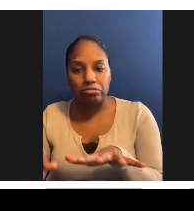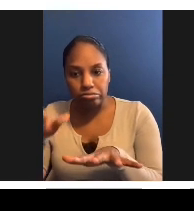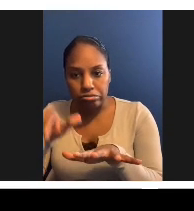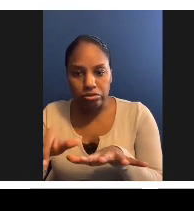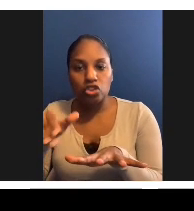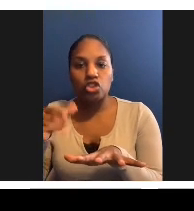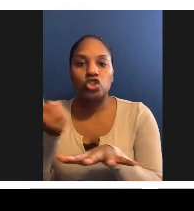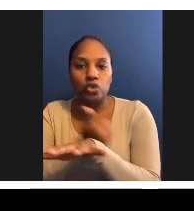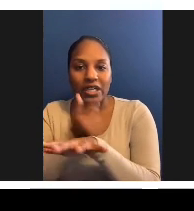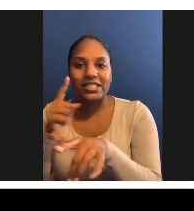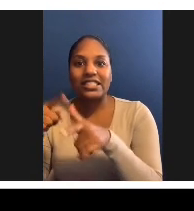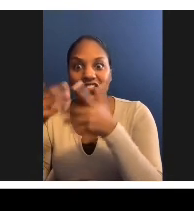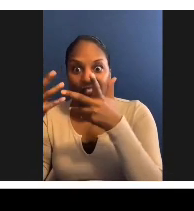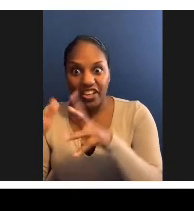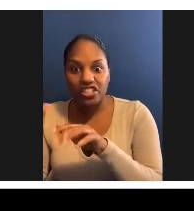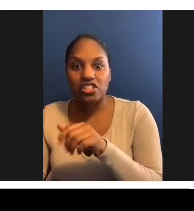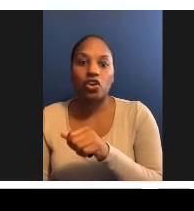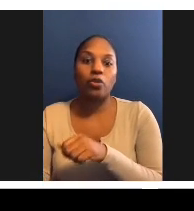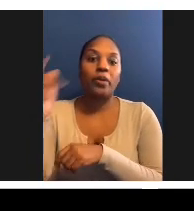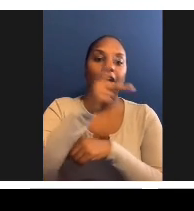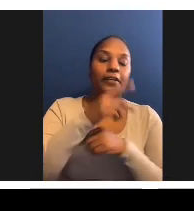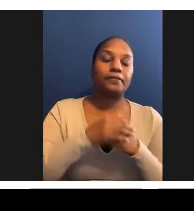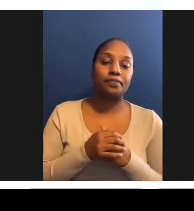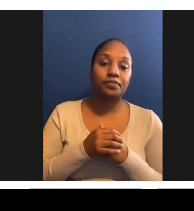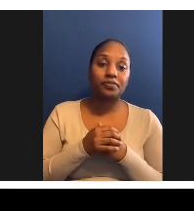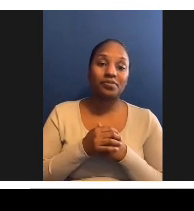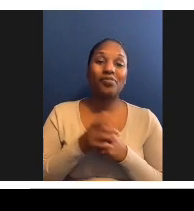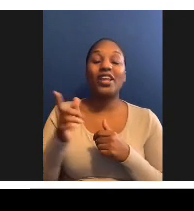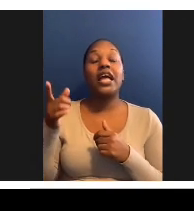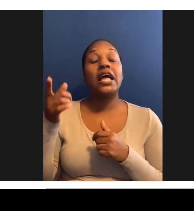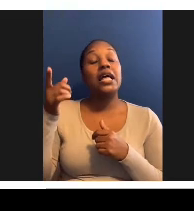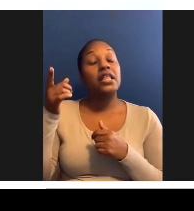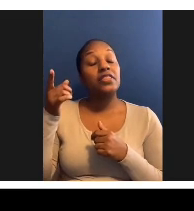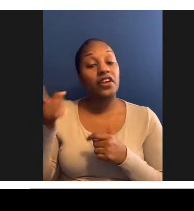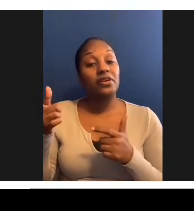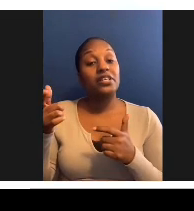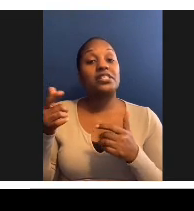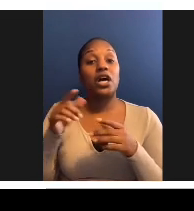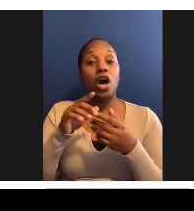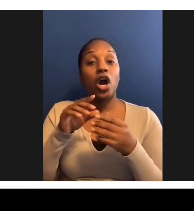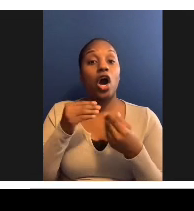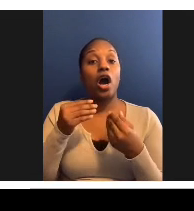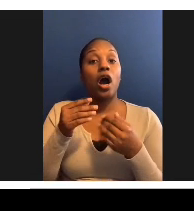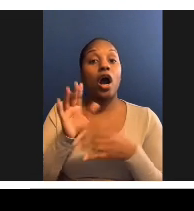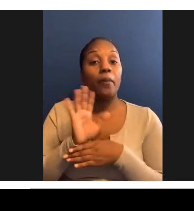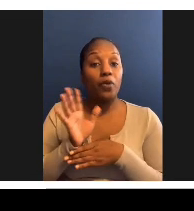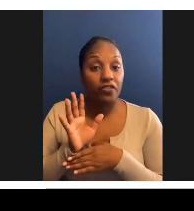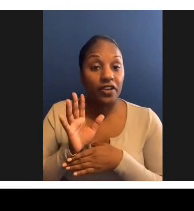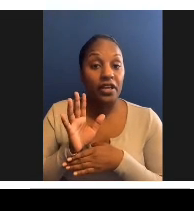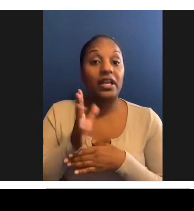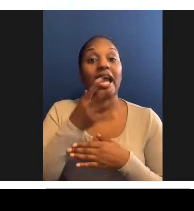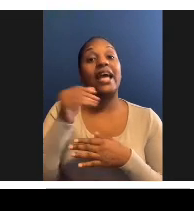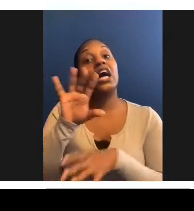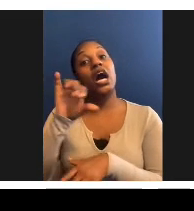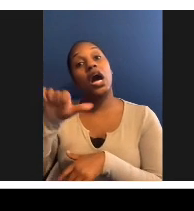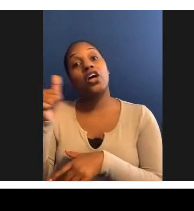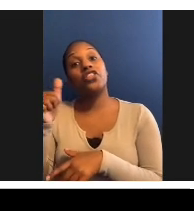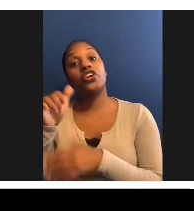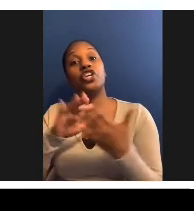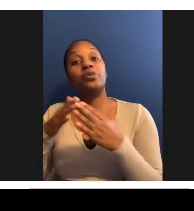with her and other community agencies on what they do